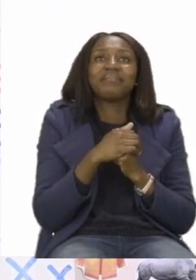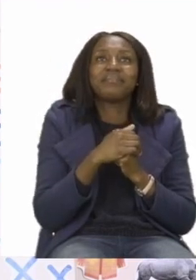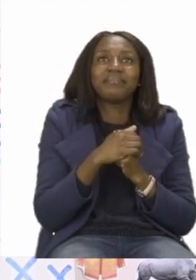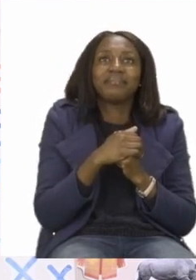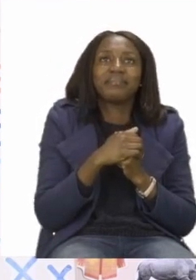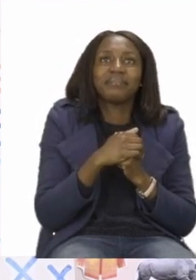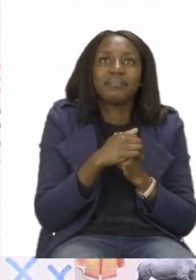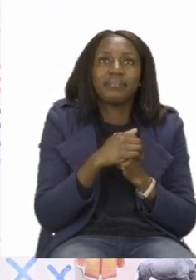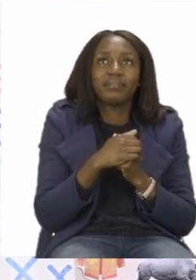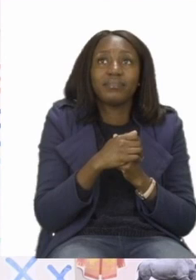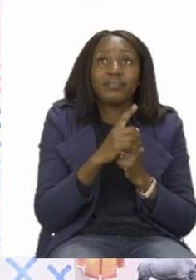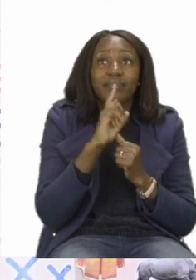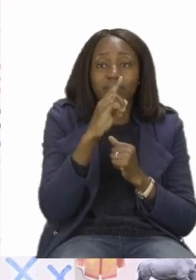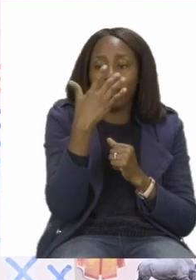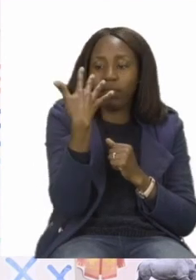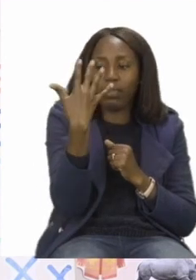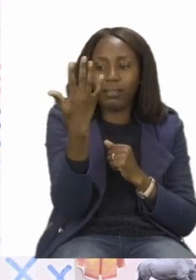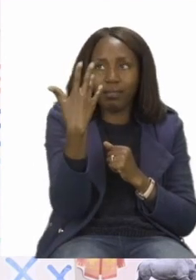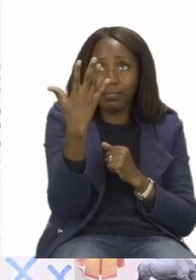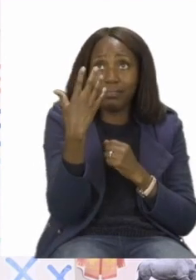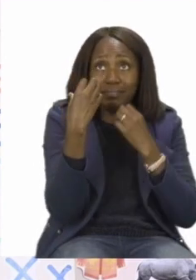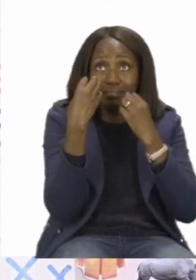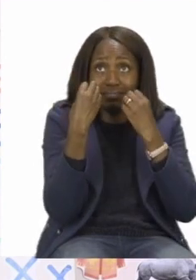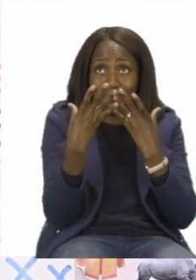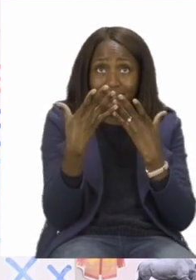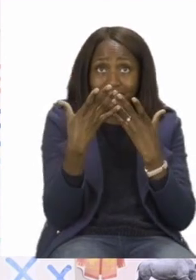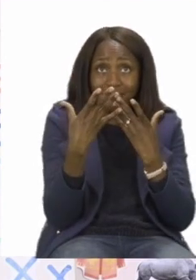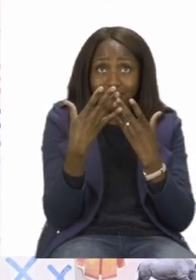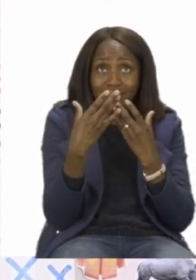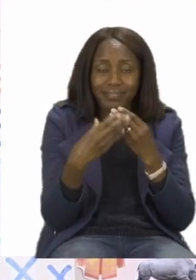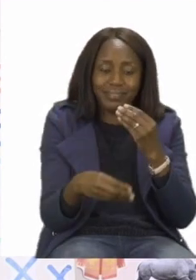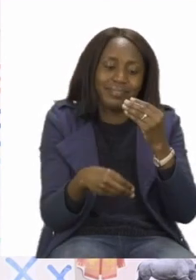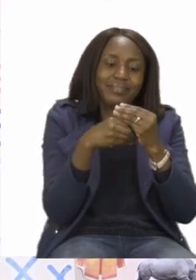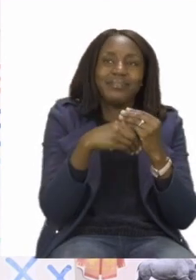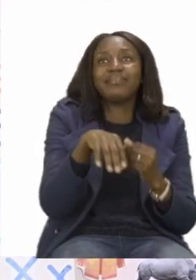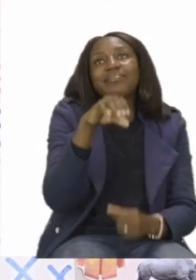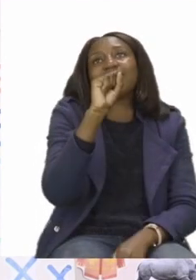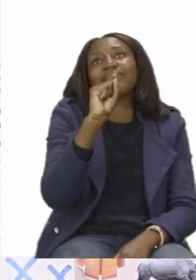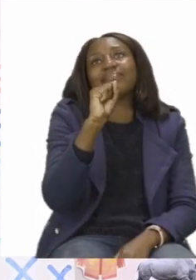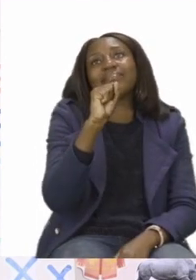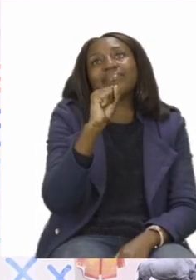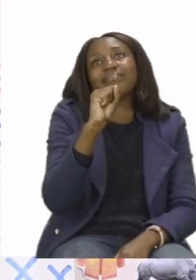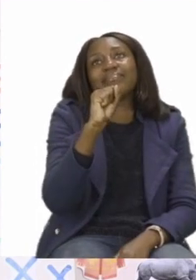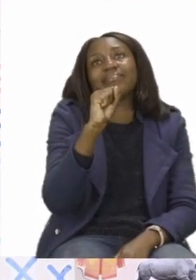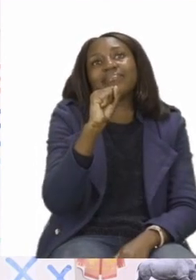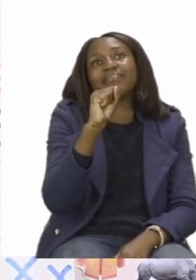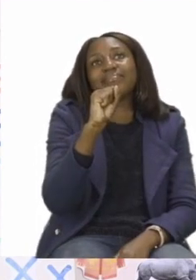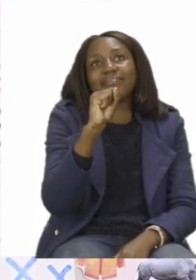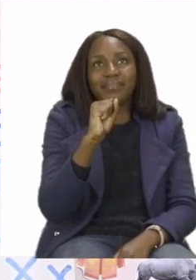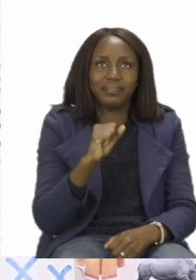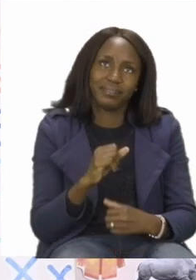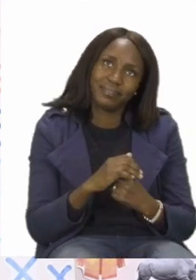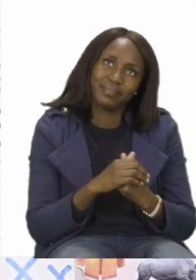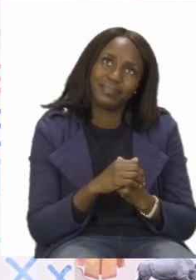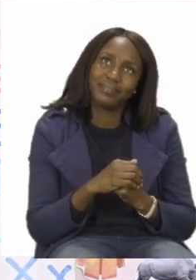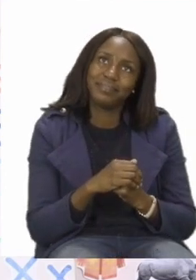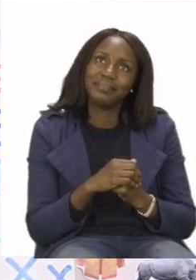we say one hand, when they become 2 or more hands,